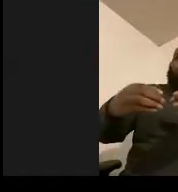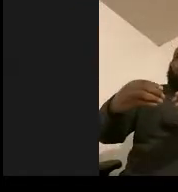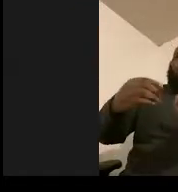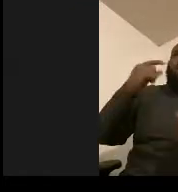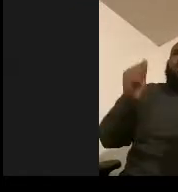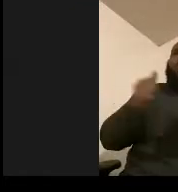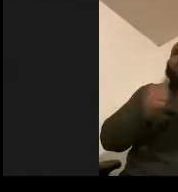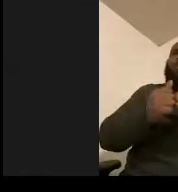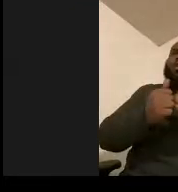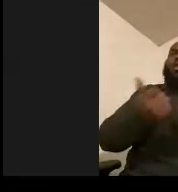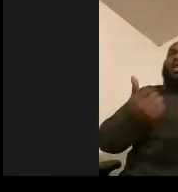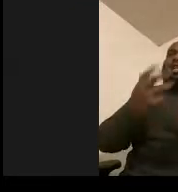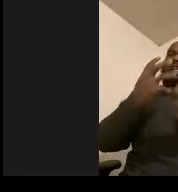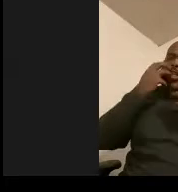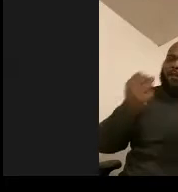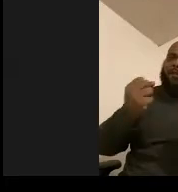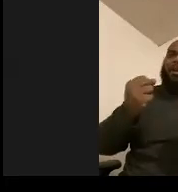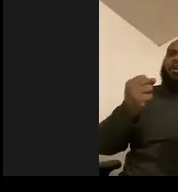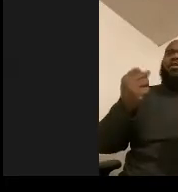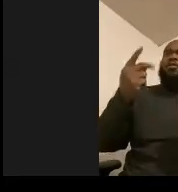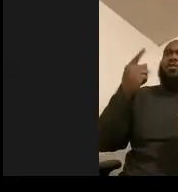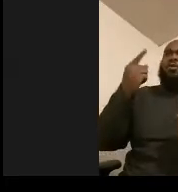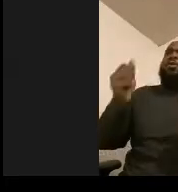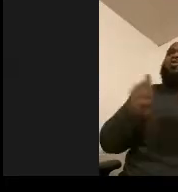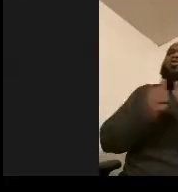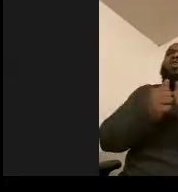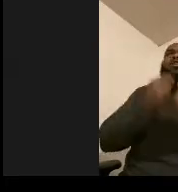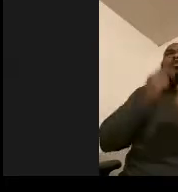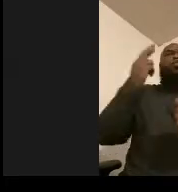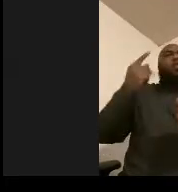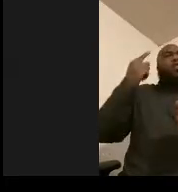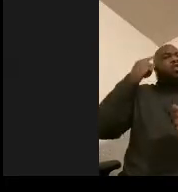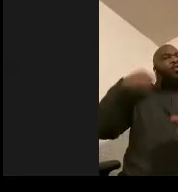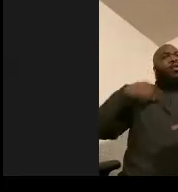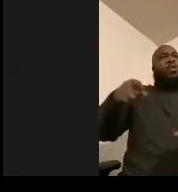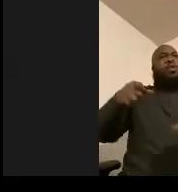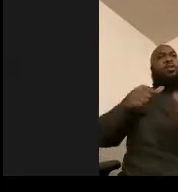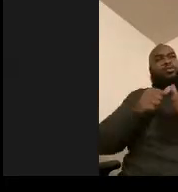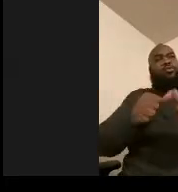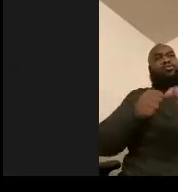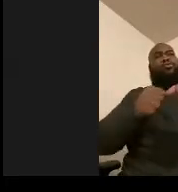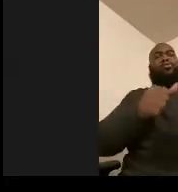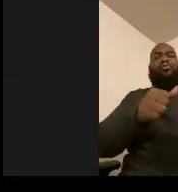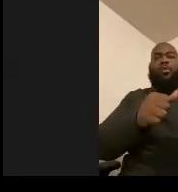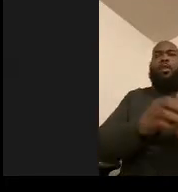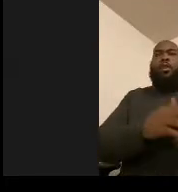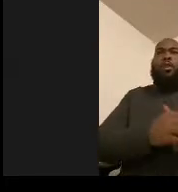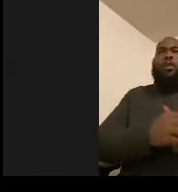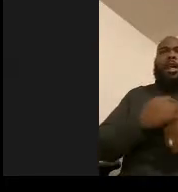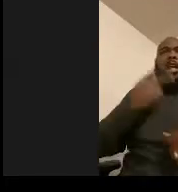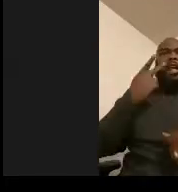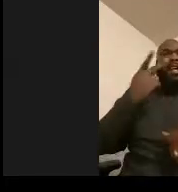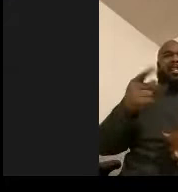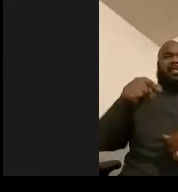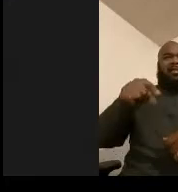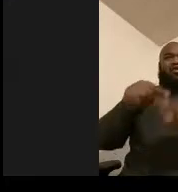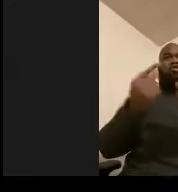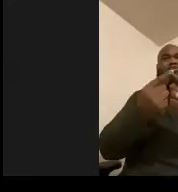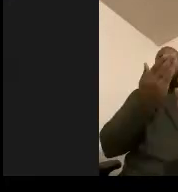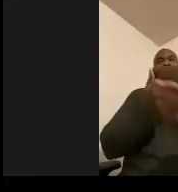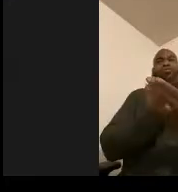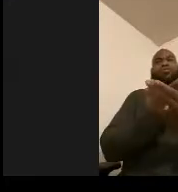confidence and a sense of why we need to keep doing what we're doing. And so I definitely see that with this group, and it's really